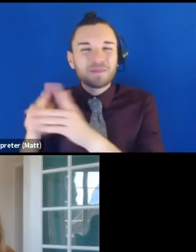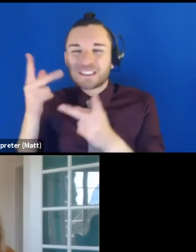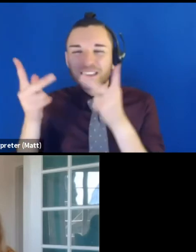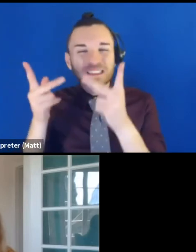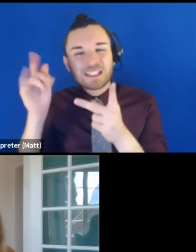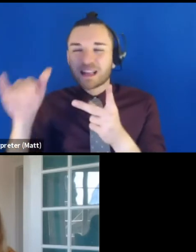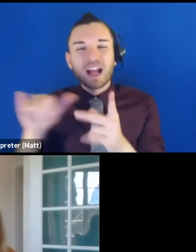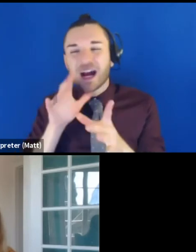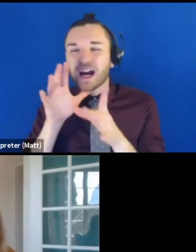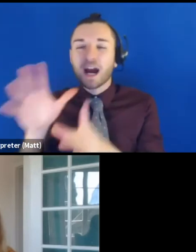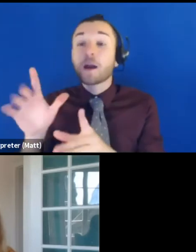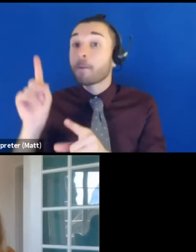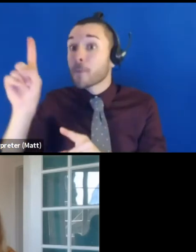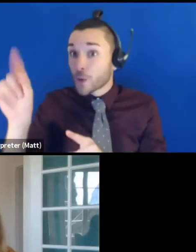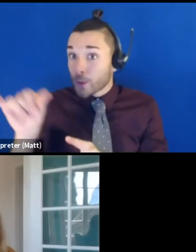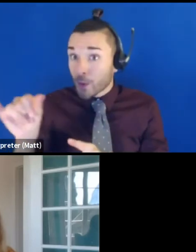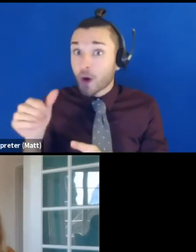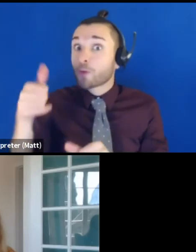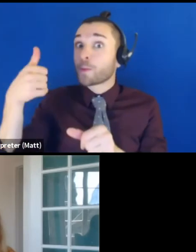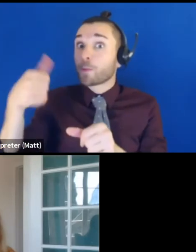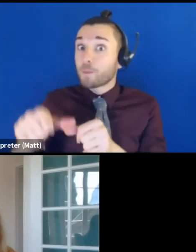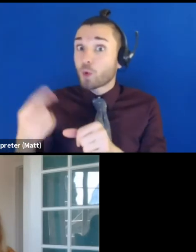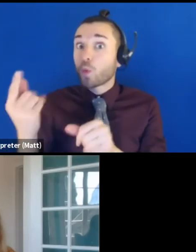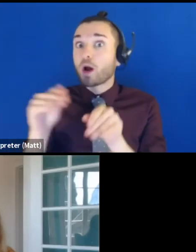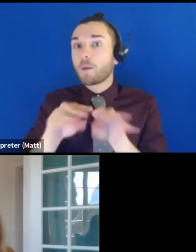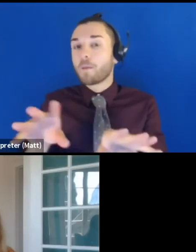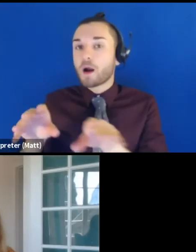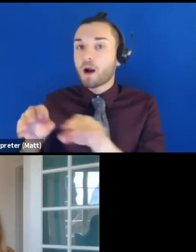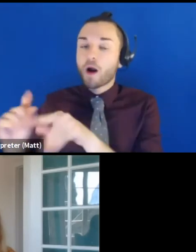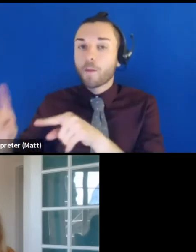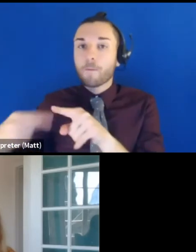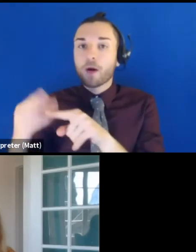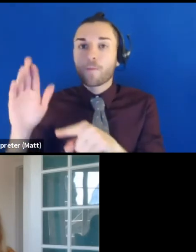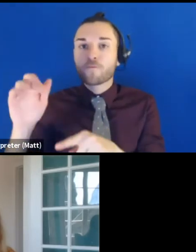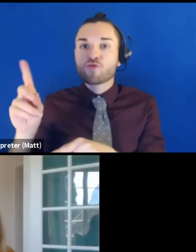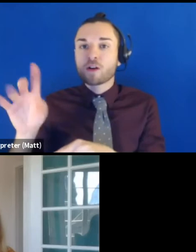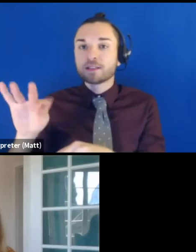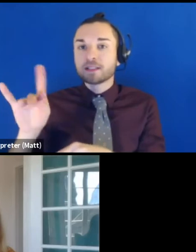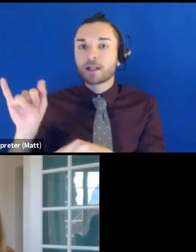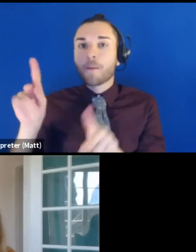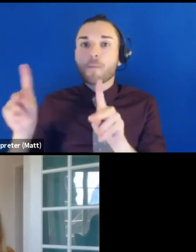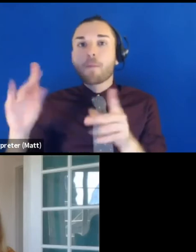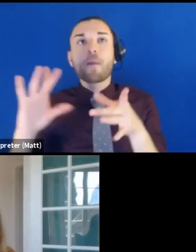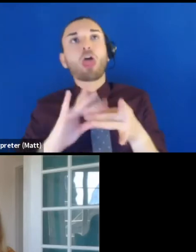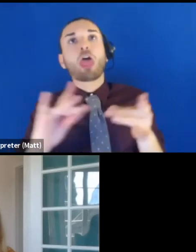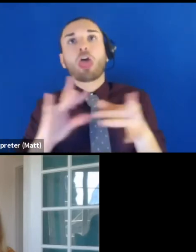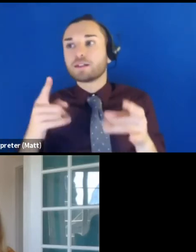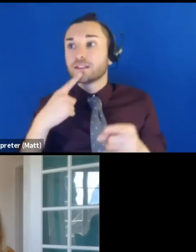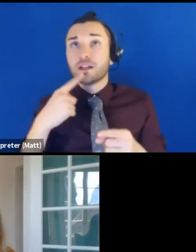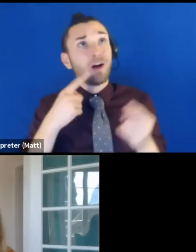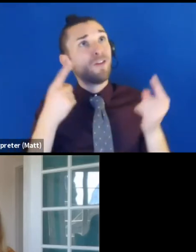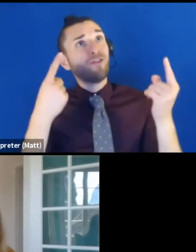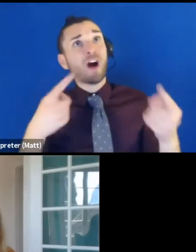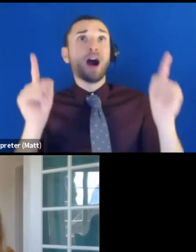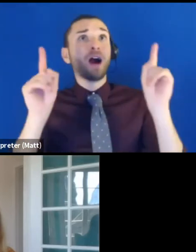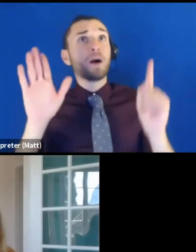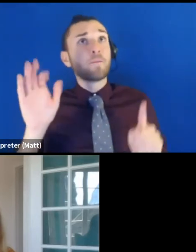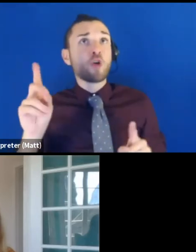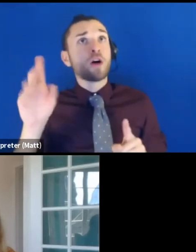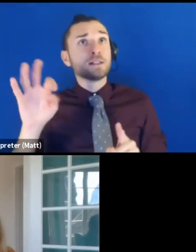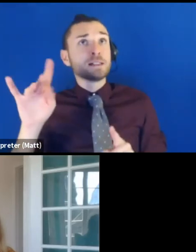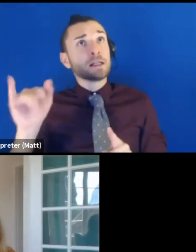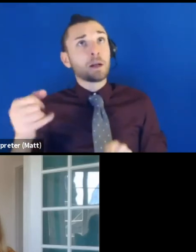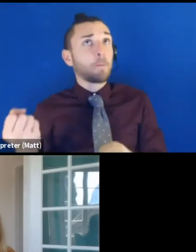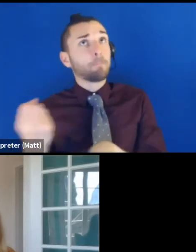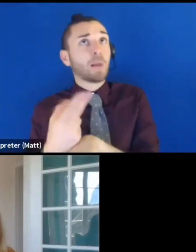Broad City came out is it always bugs me when people are like, finally, there's Broad City that's better than Girls, or like